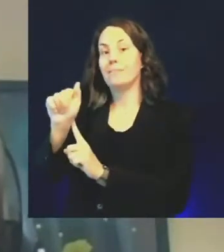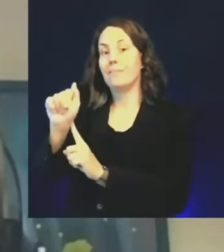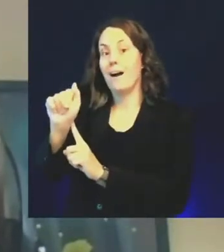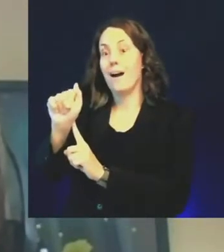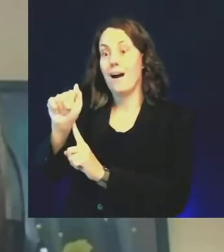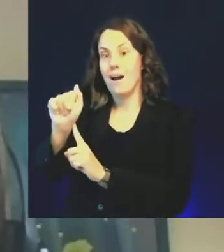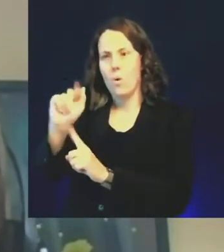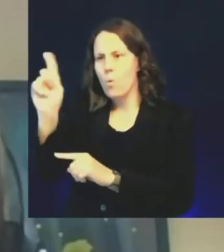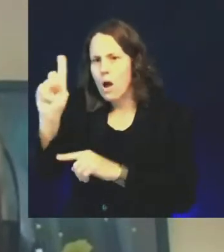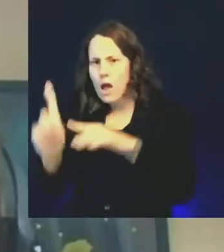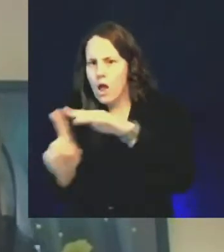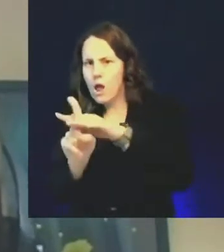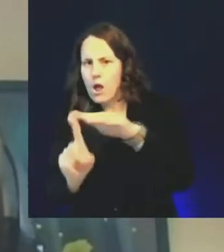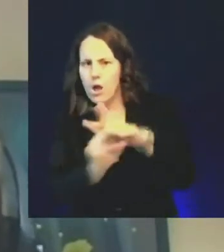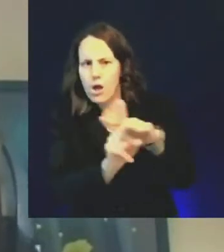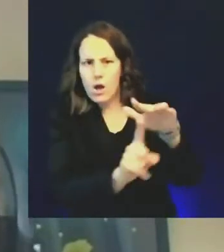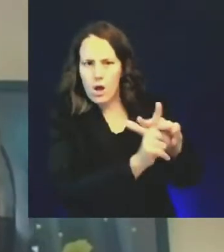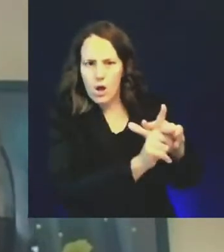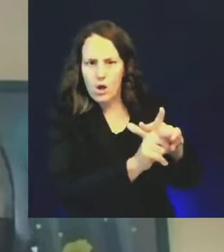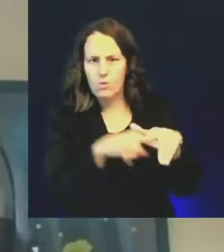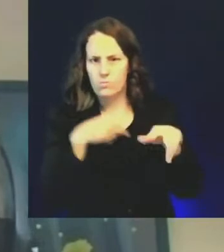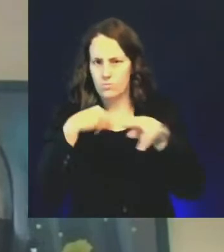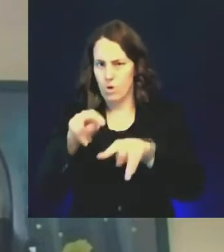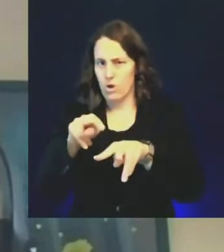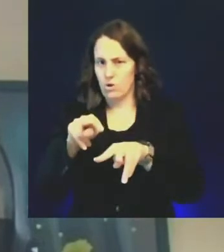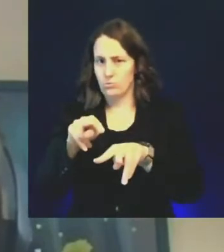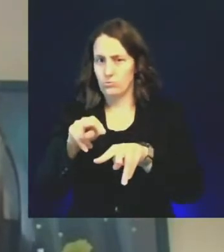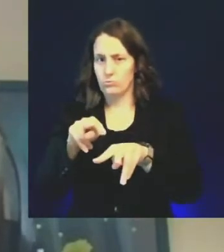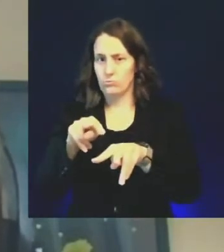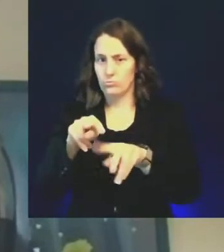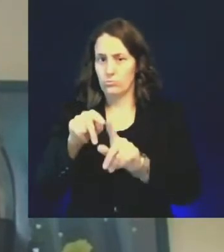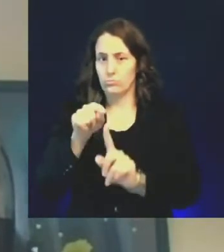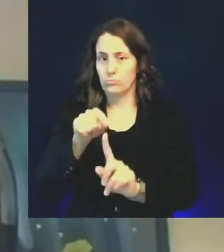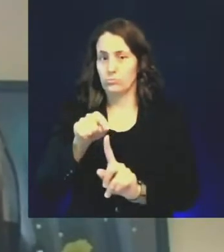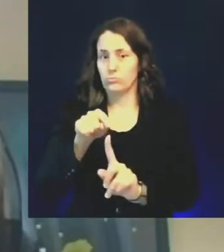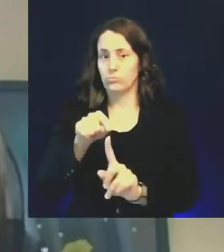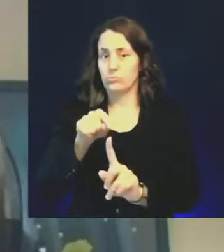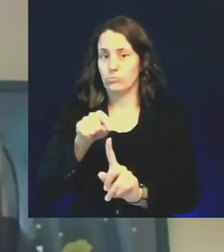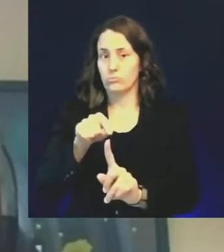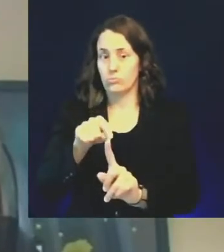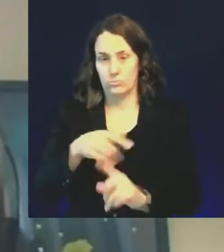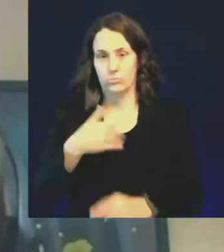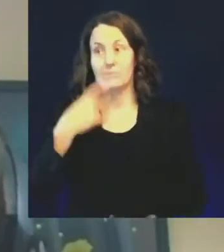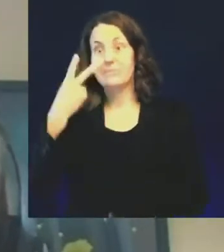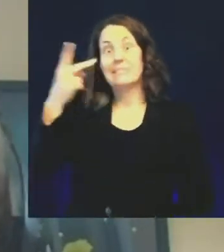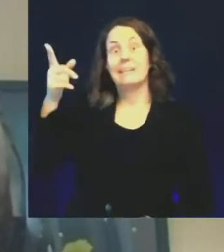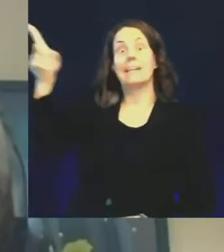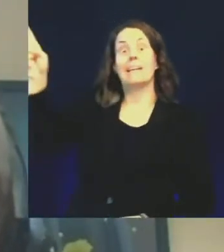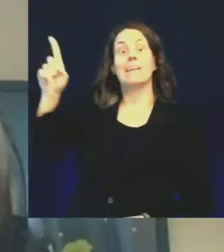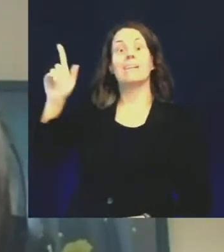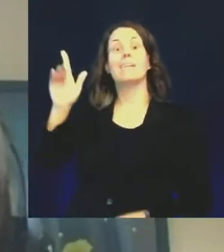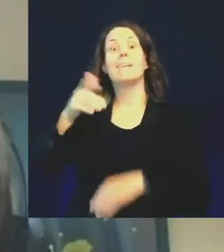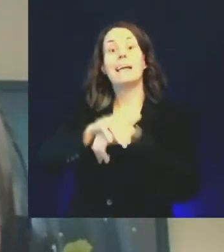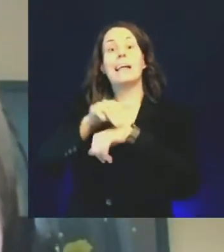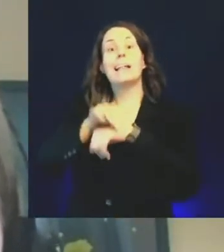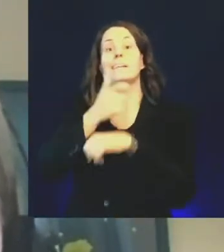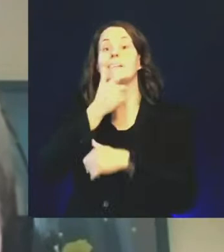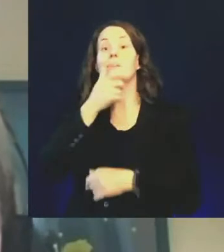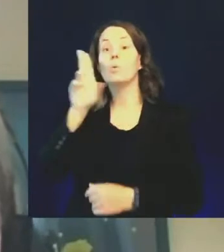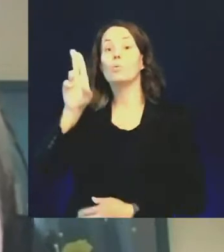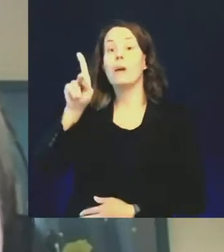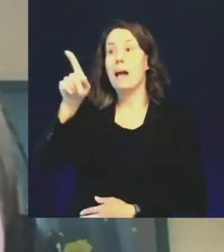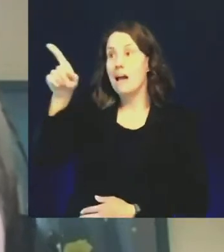states right now. And there is no reason to believe Wisconsin is any different, that variant won't take off